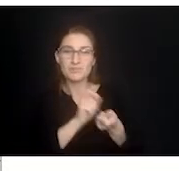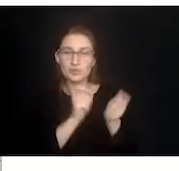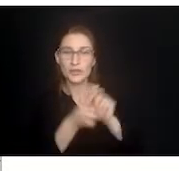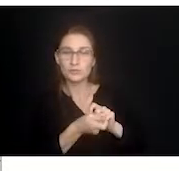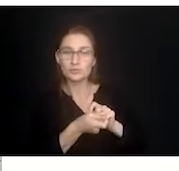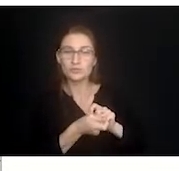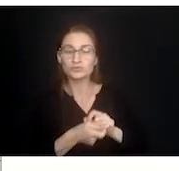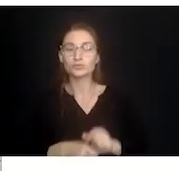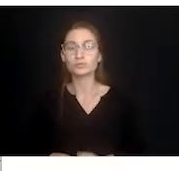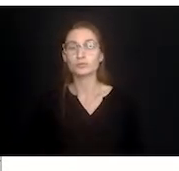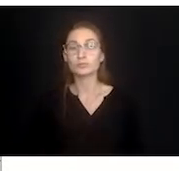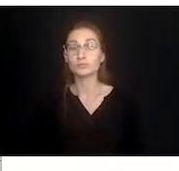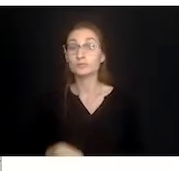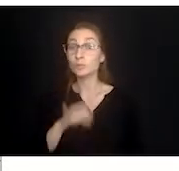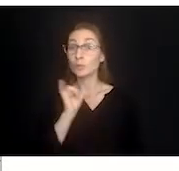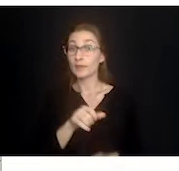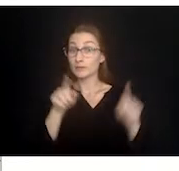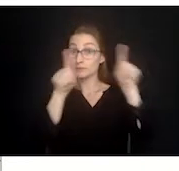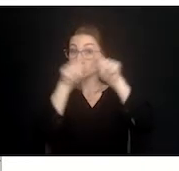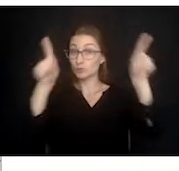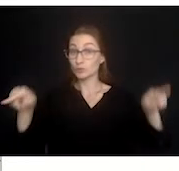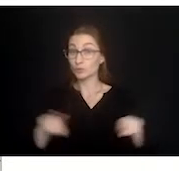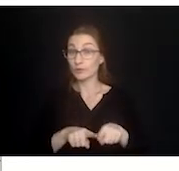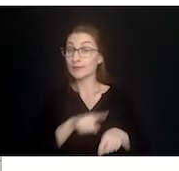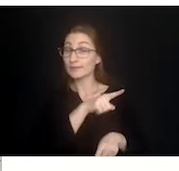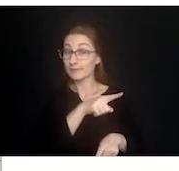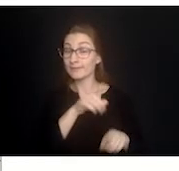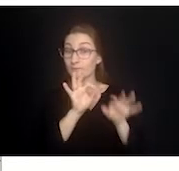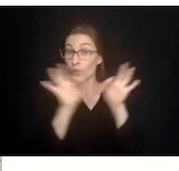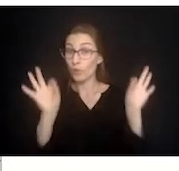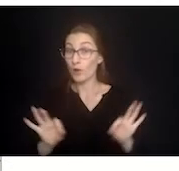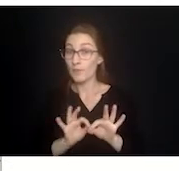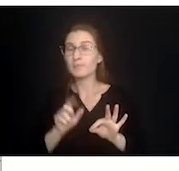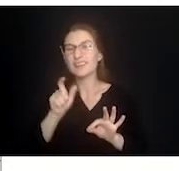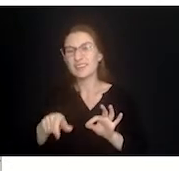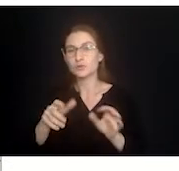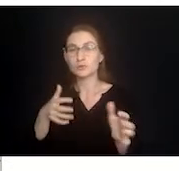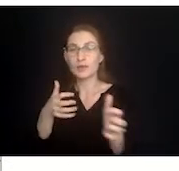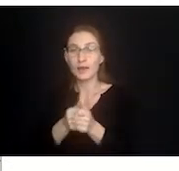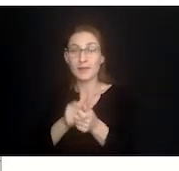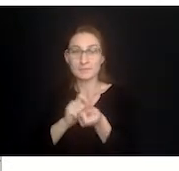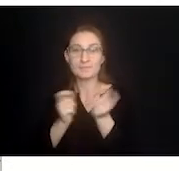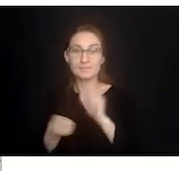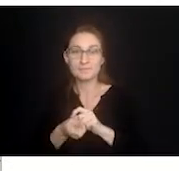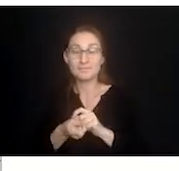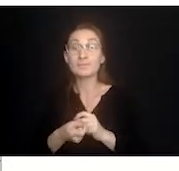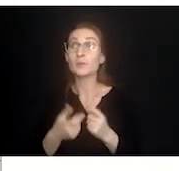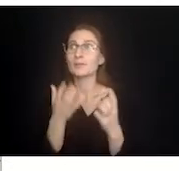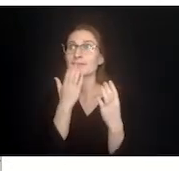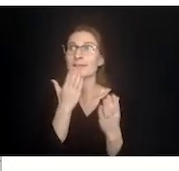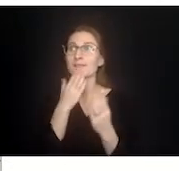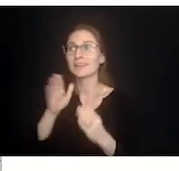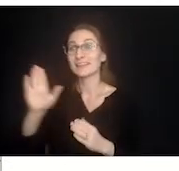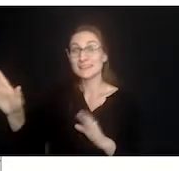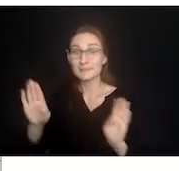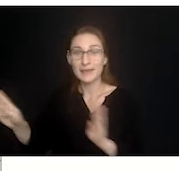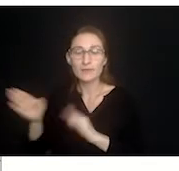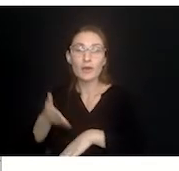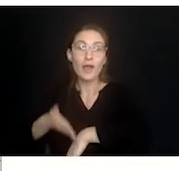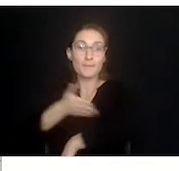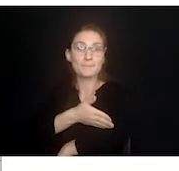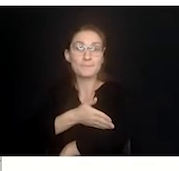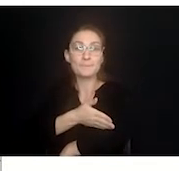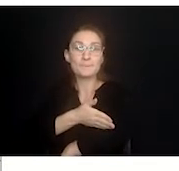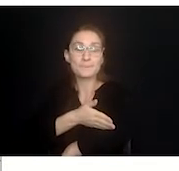change. So these sheets were ones we needed to use. And in fact, this one that's currently on the screen, we need to update as well, because thankfully